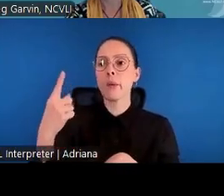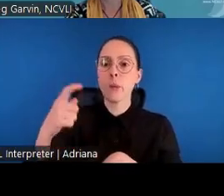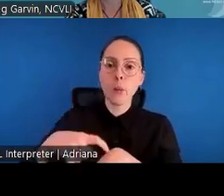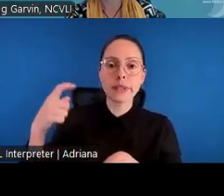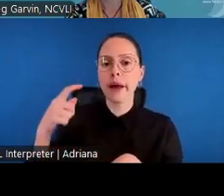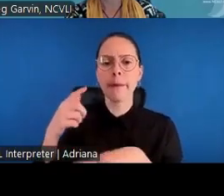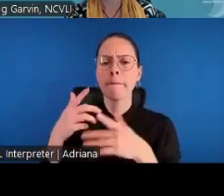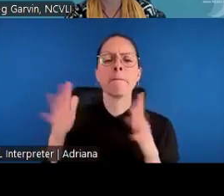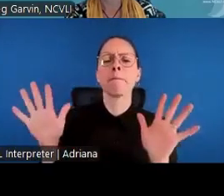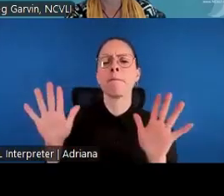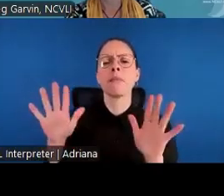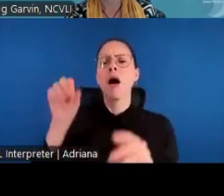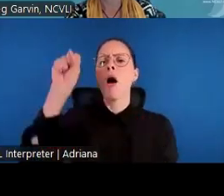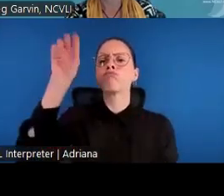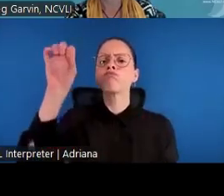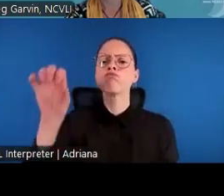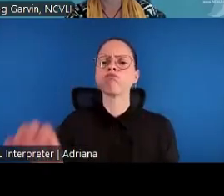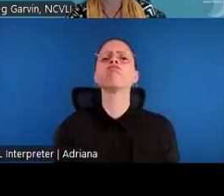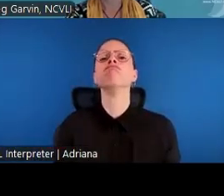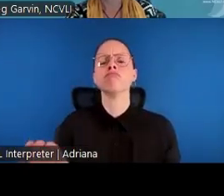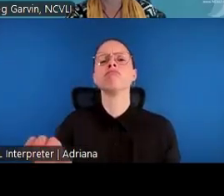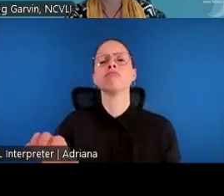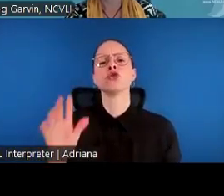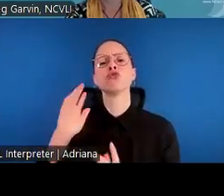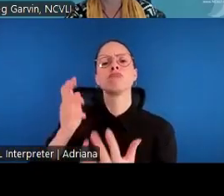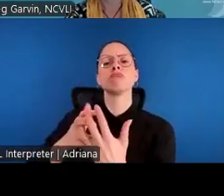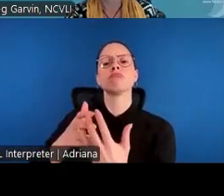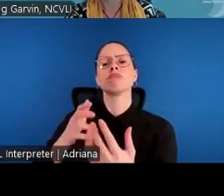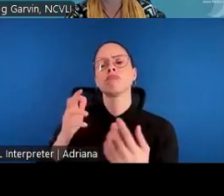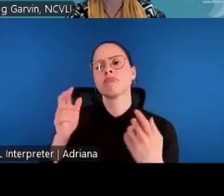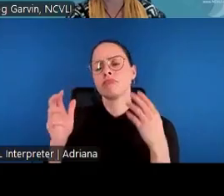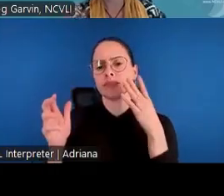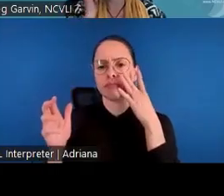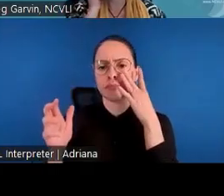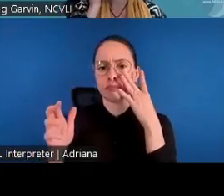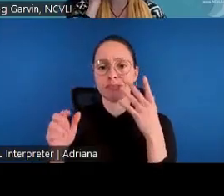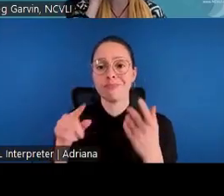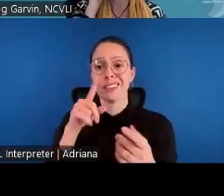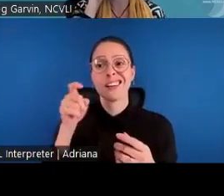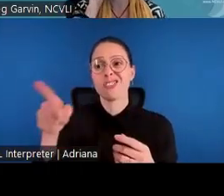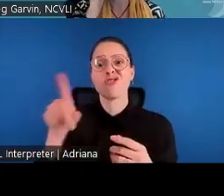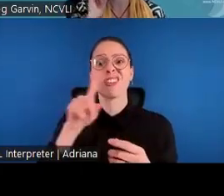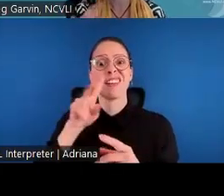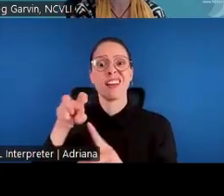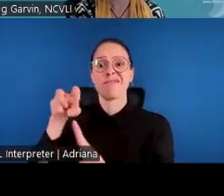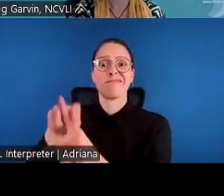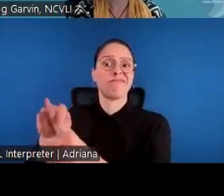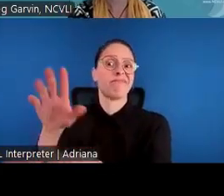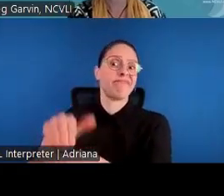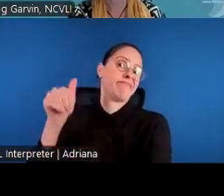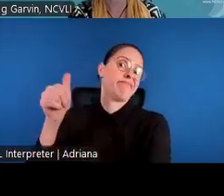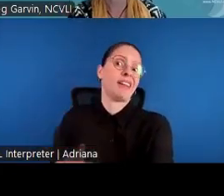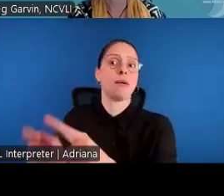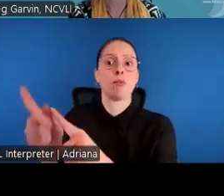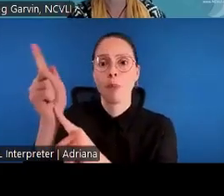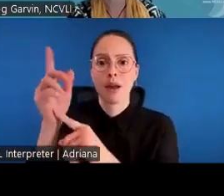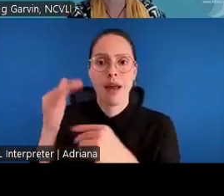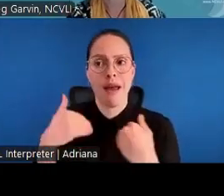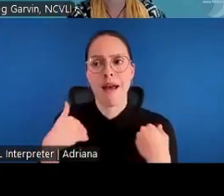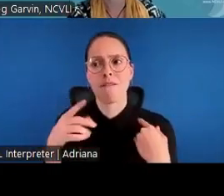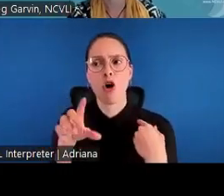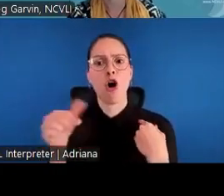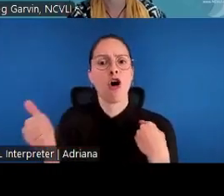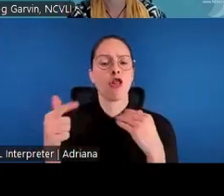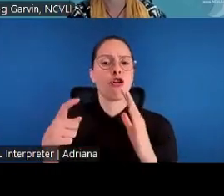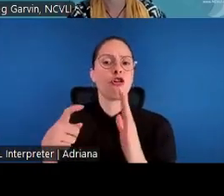that their flexibility, they have to go where they're told, when they're told to go there. There's a lot of trainings, a lot of other obligations. So